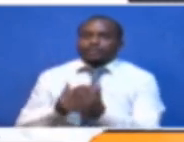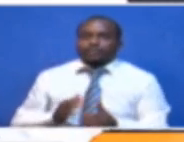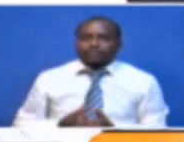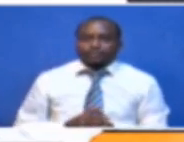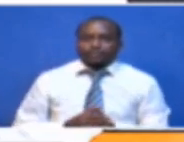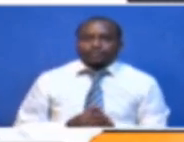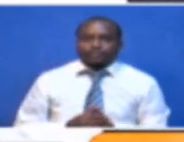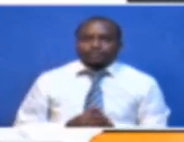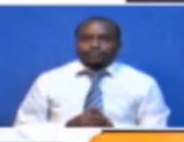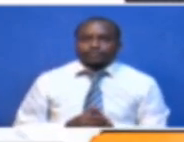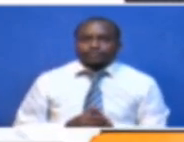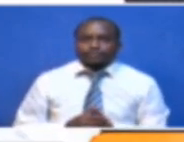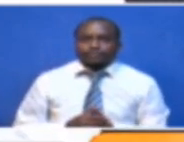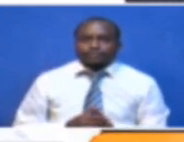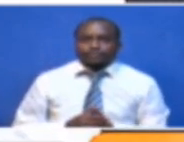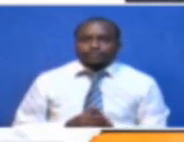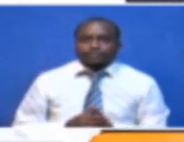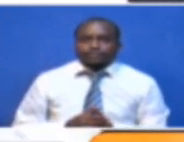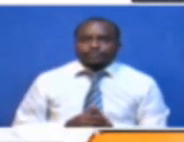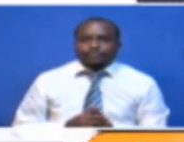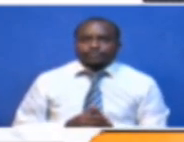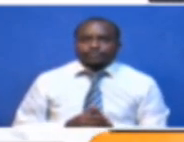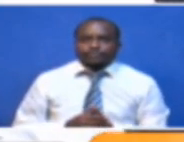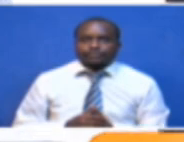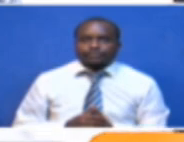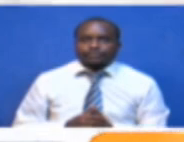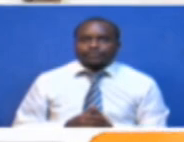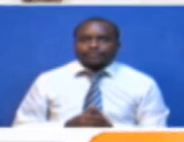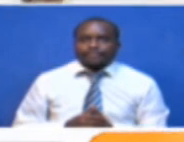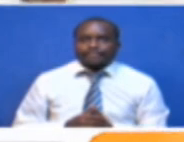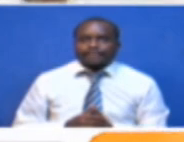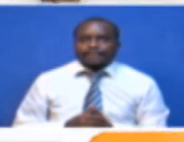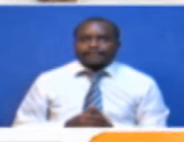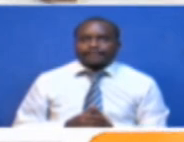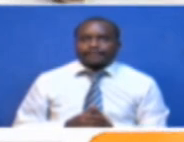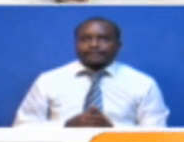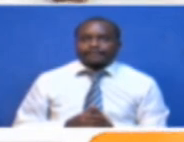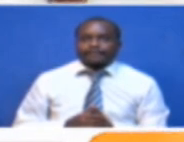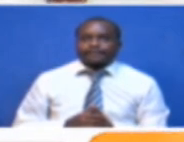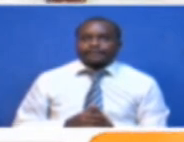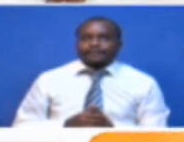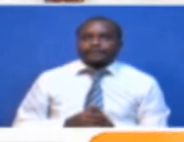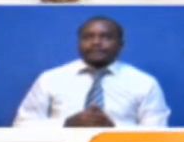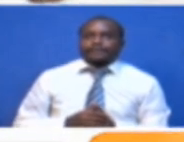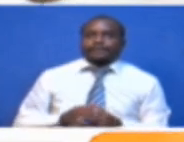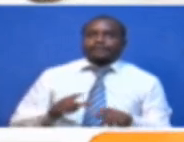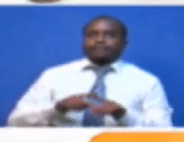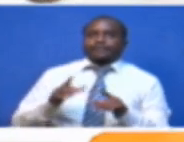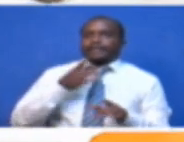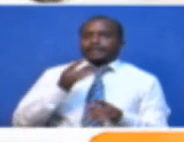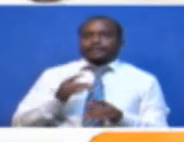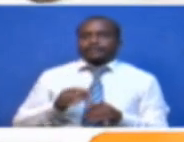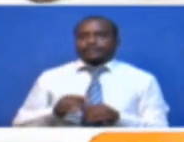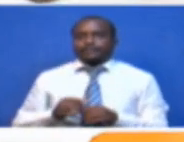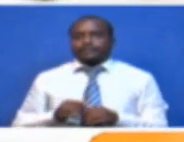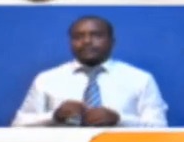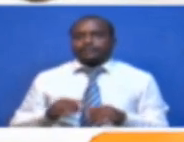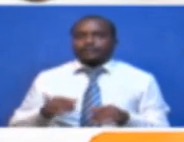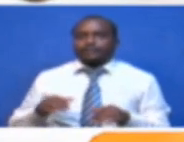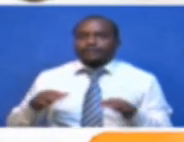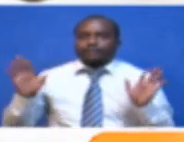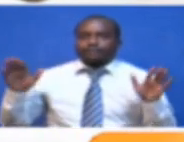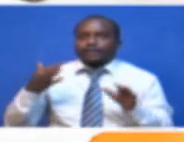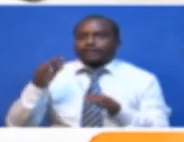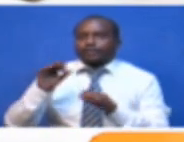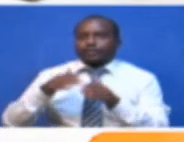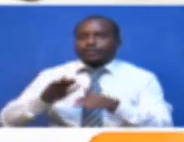Davy Koech. You have been very loyal. but I like that title, Fly on the Wall. Yeah, okay.